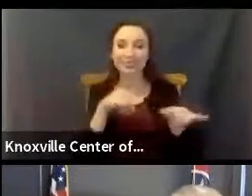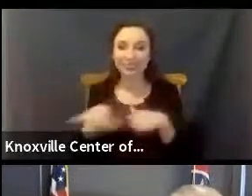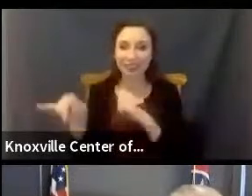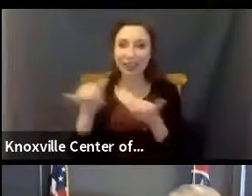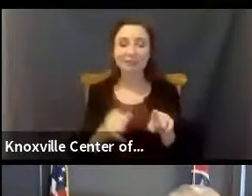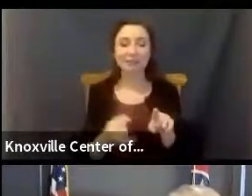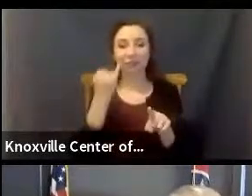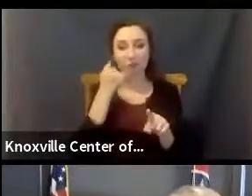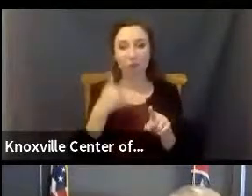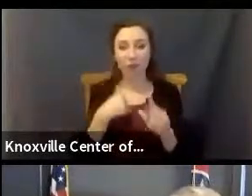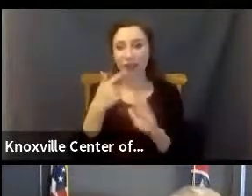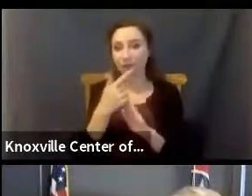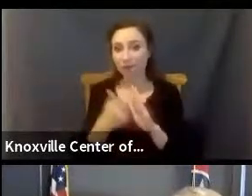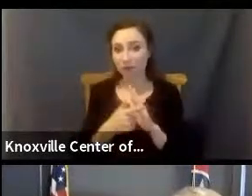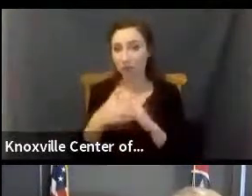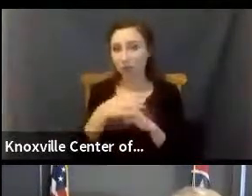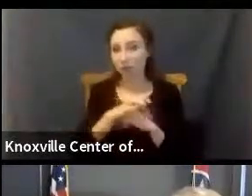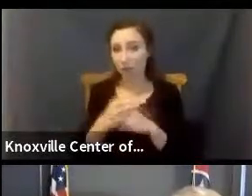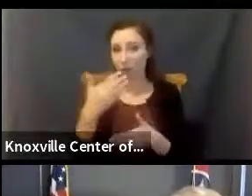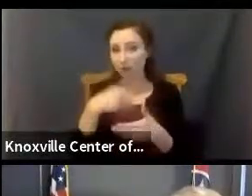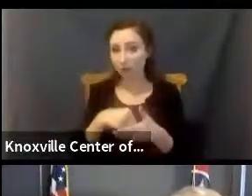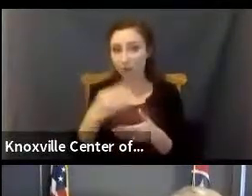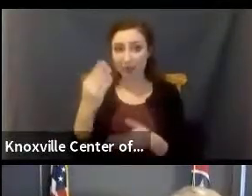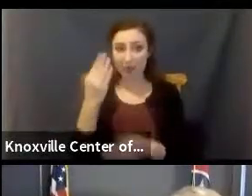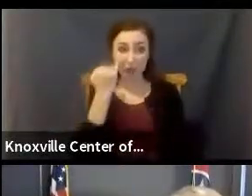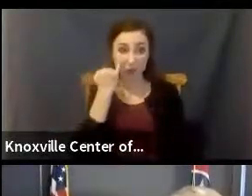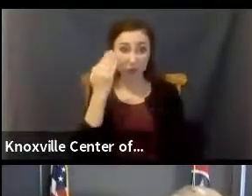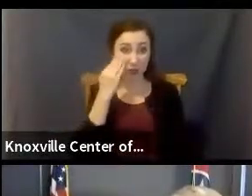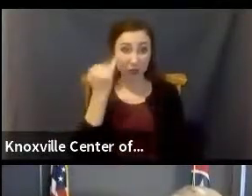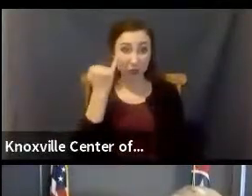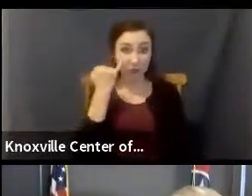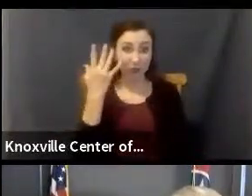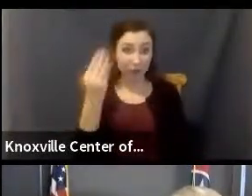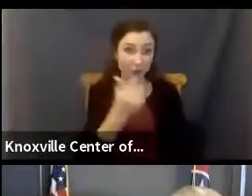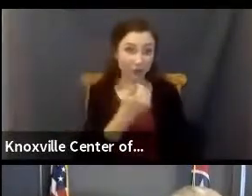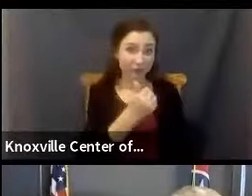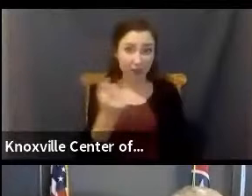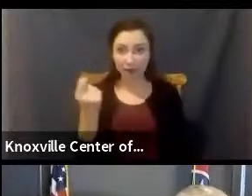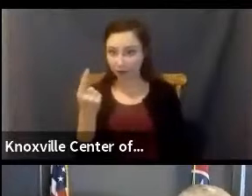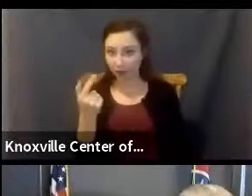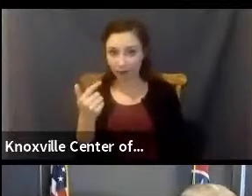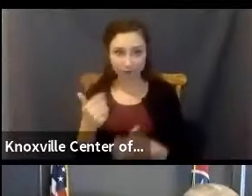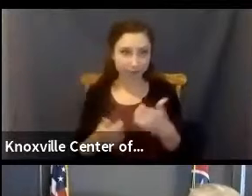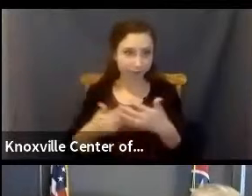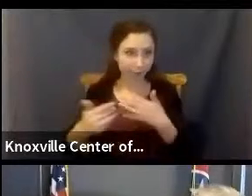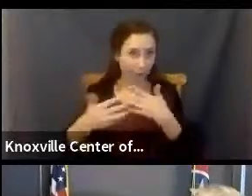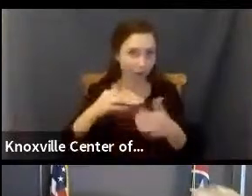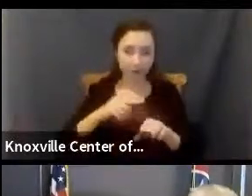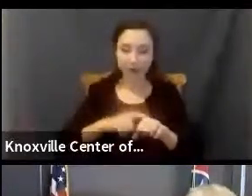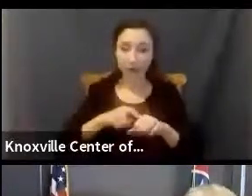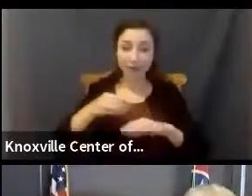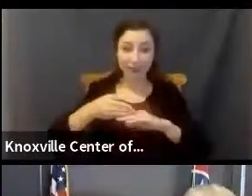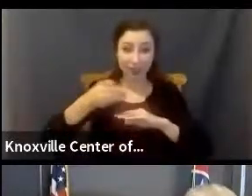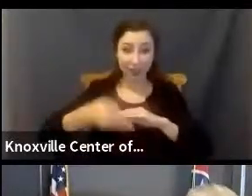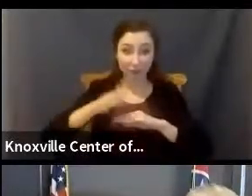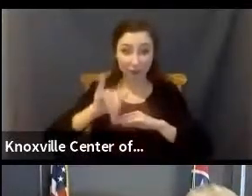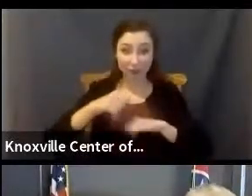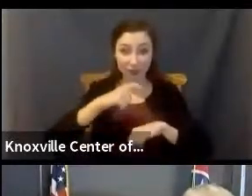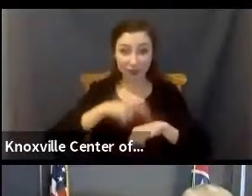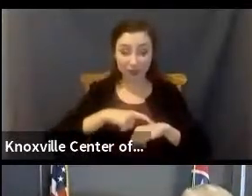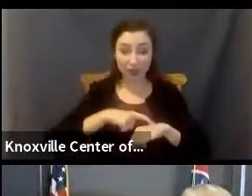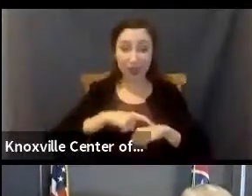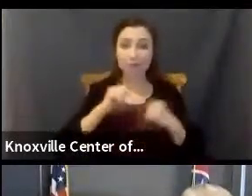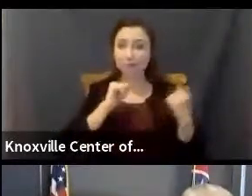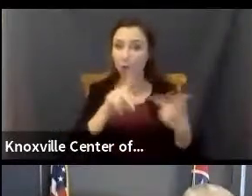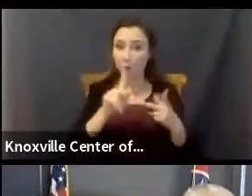we have law enforcement involved, they know if they're out there at 10 o'clock or at 11 o'clock, and it's after that time,